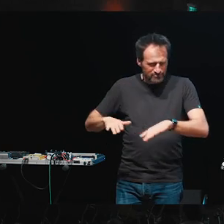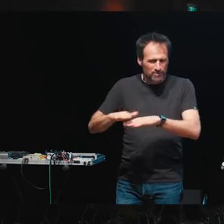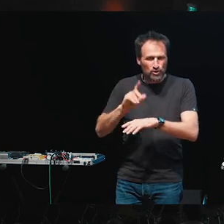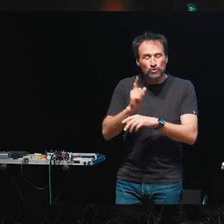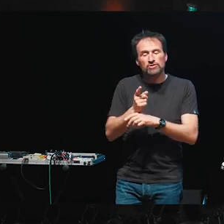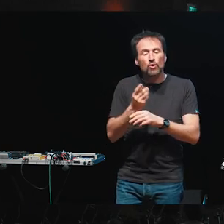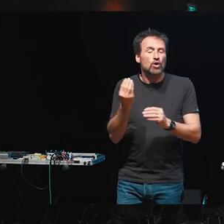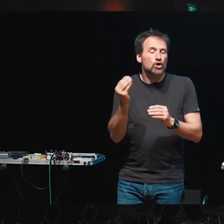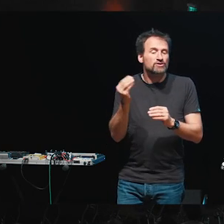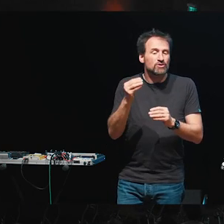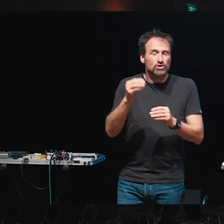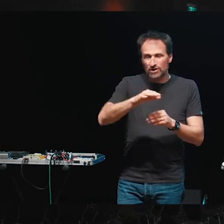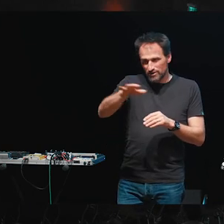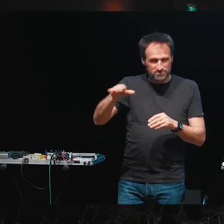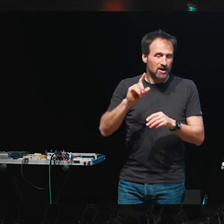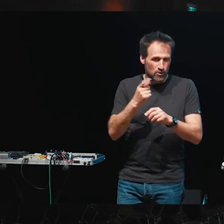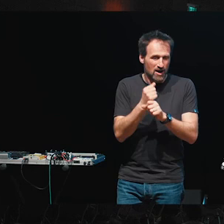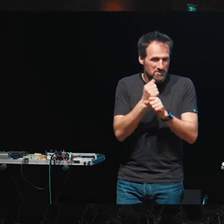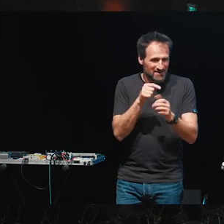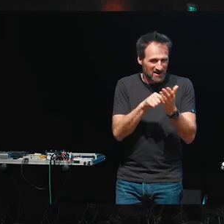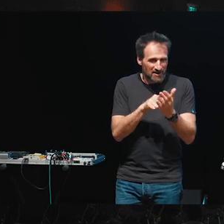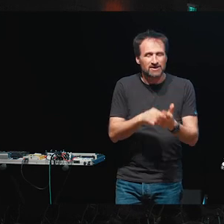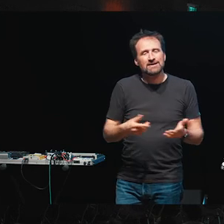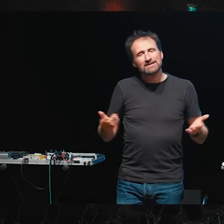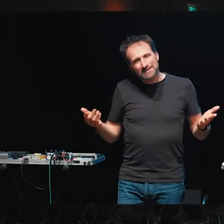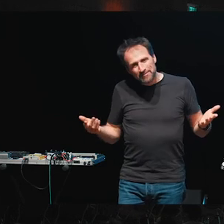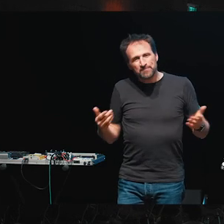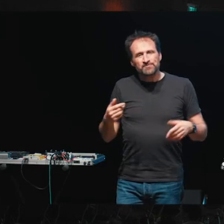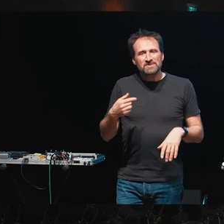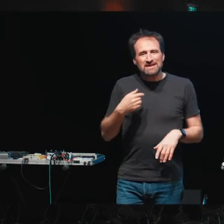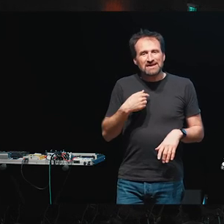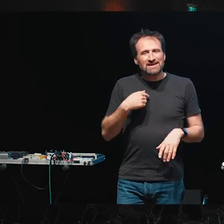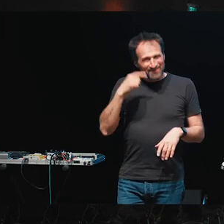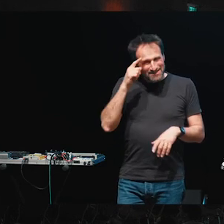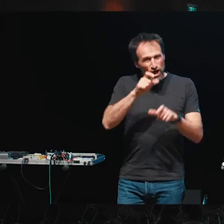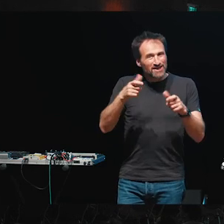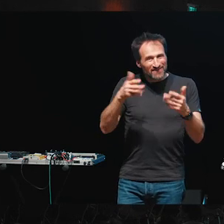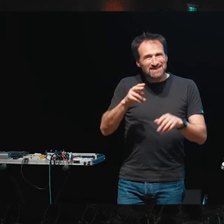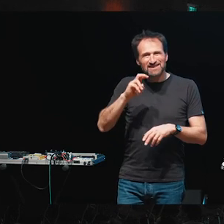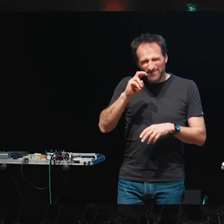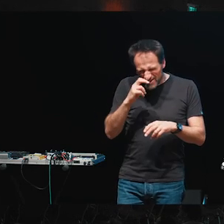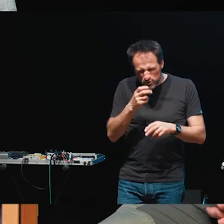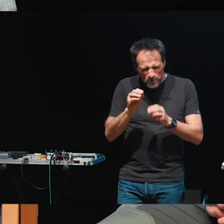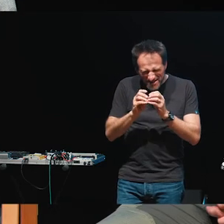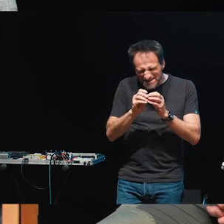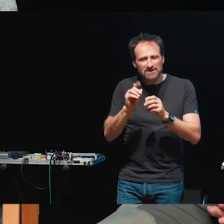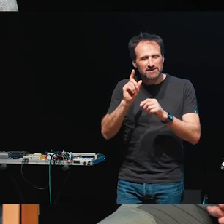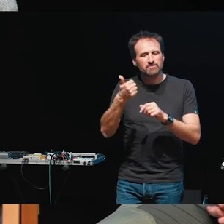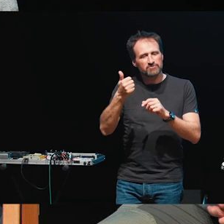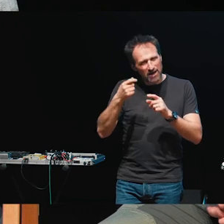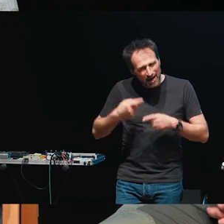work. I expect that people are going to start trying this out and taking it for a spin, but I think this is actually going to take some time. I